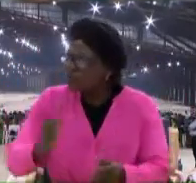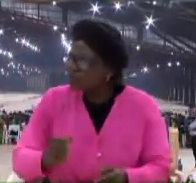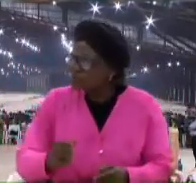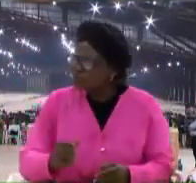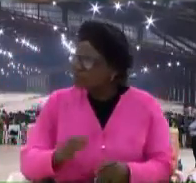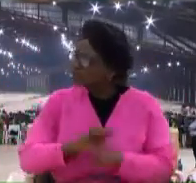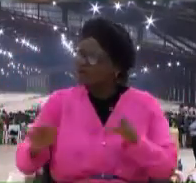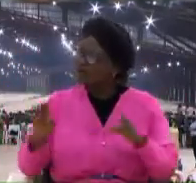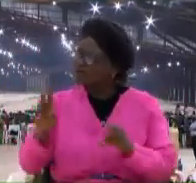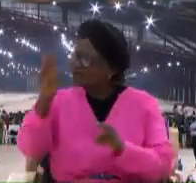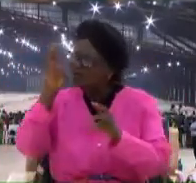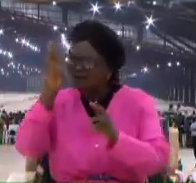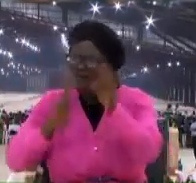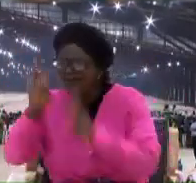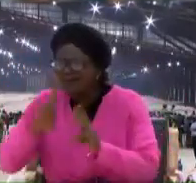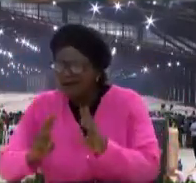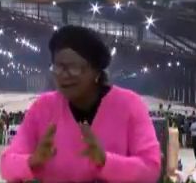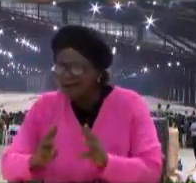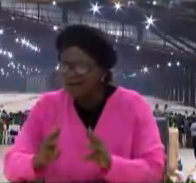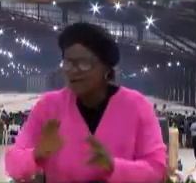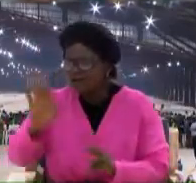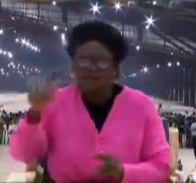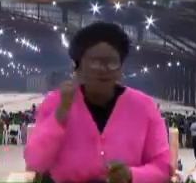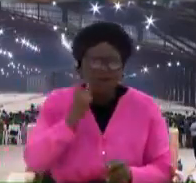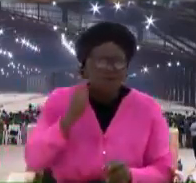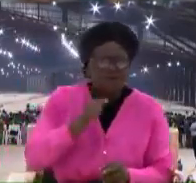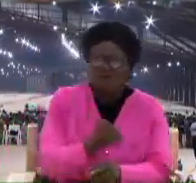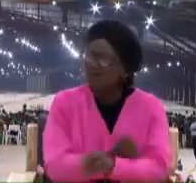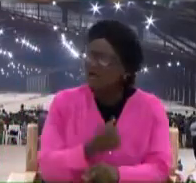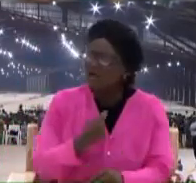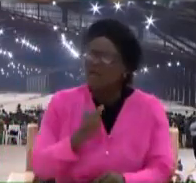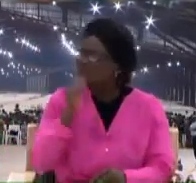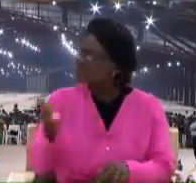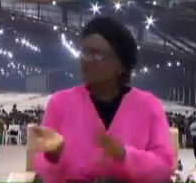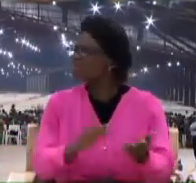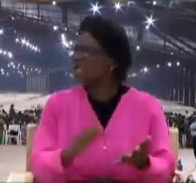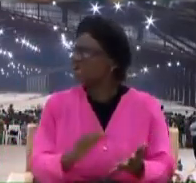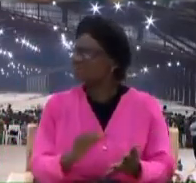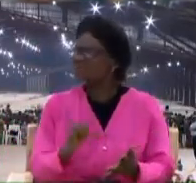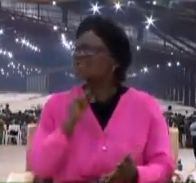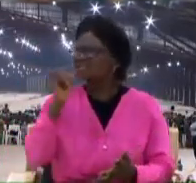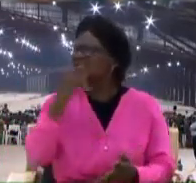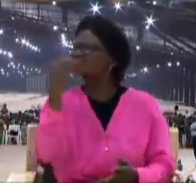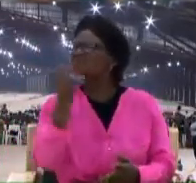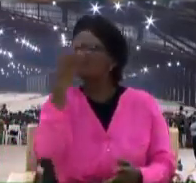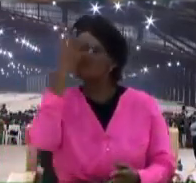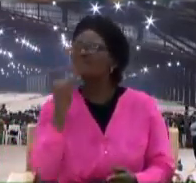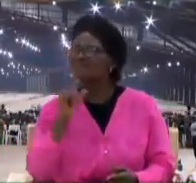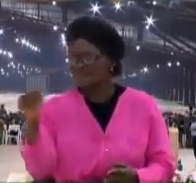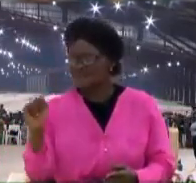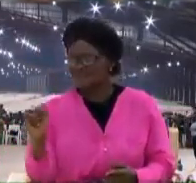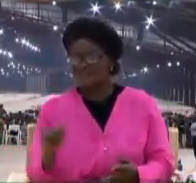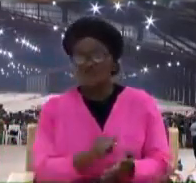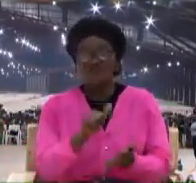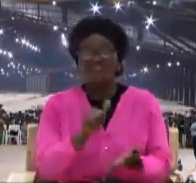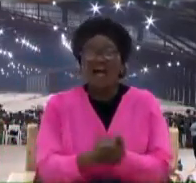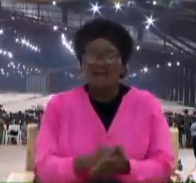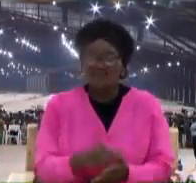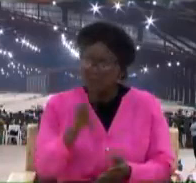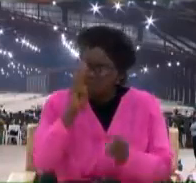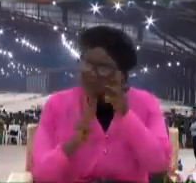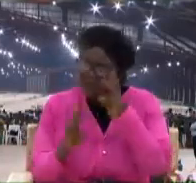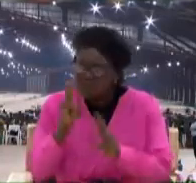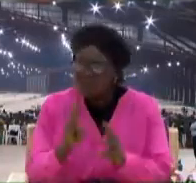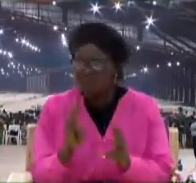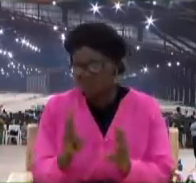she's only sleeping." And those who were weeping just a moment ago began to